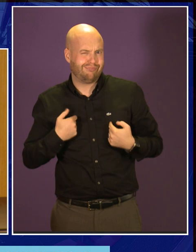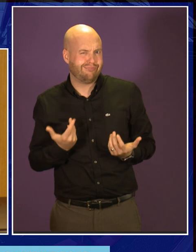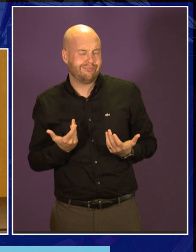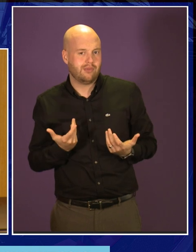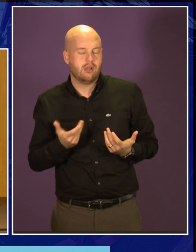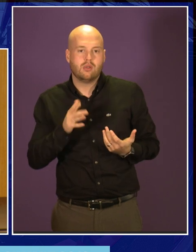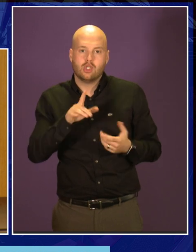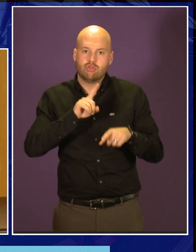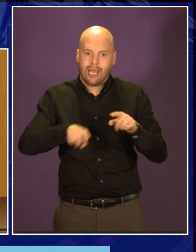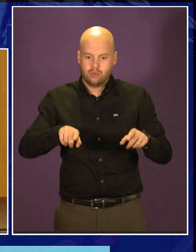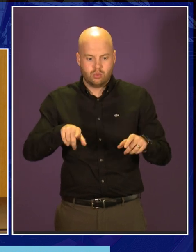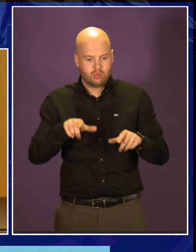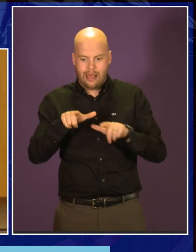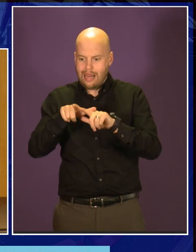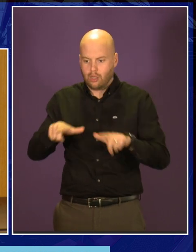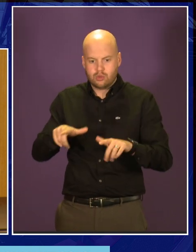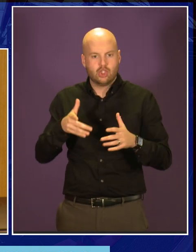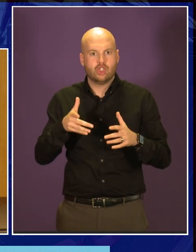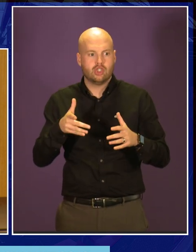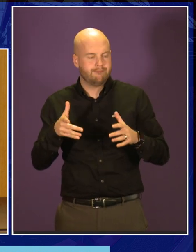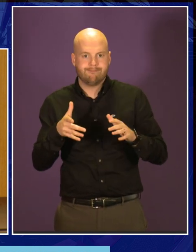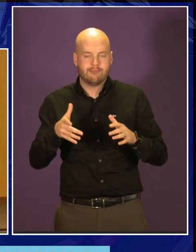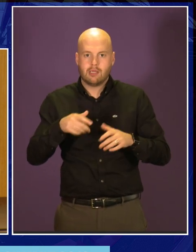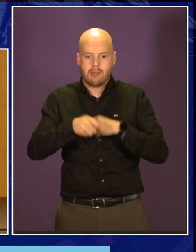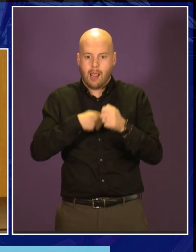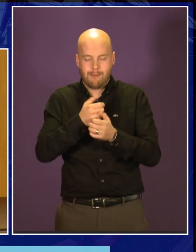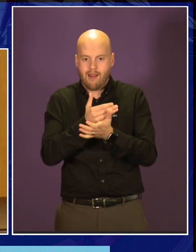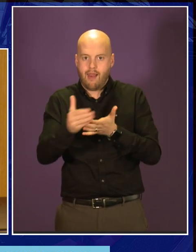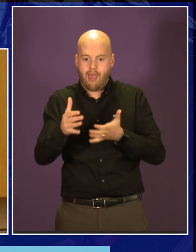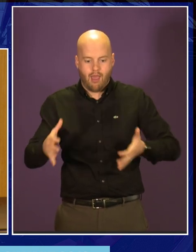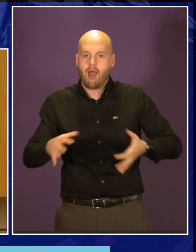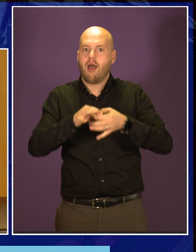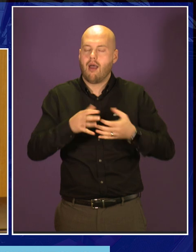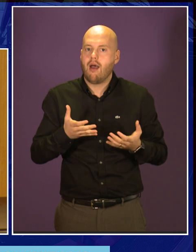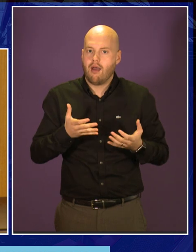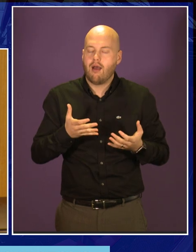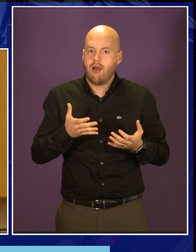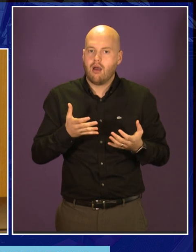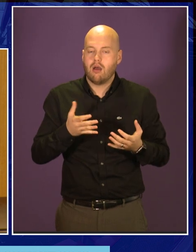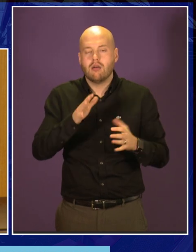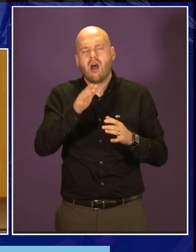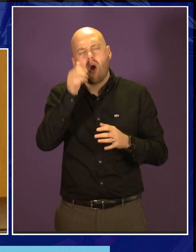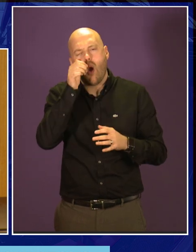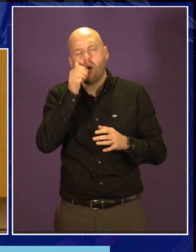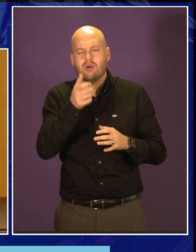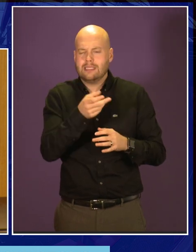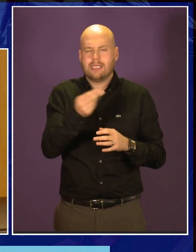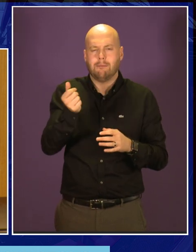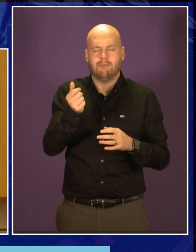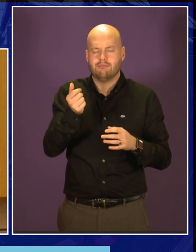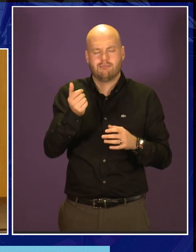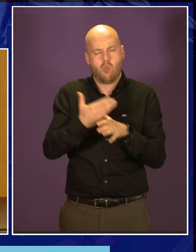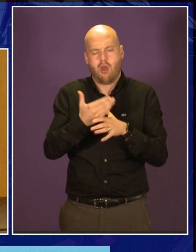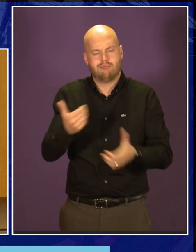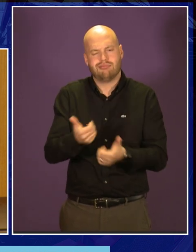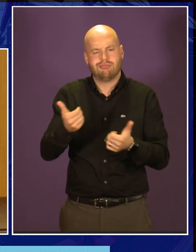the languages of the artist, the academy, and the policymaker. Of course, there are exceptions, but for most people,